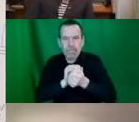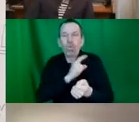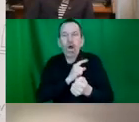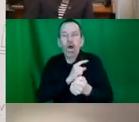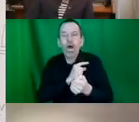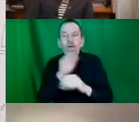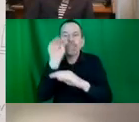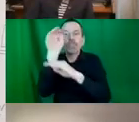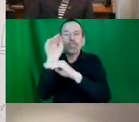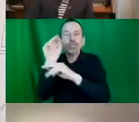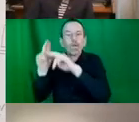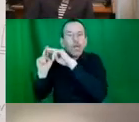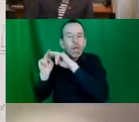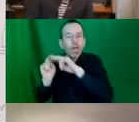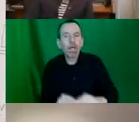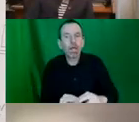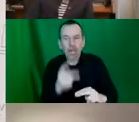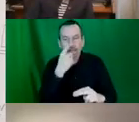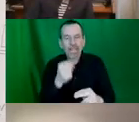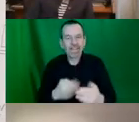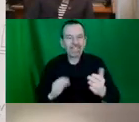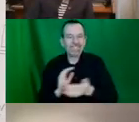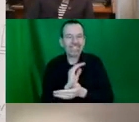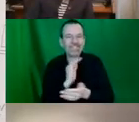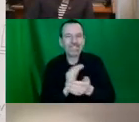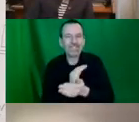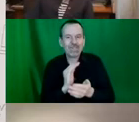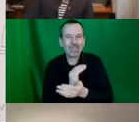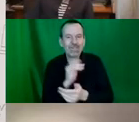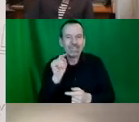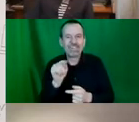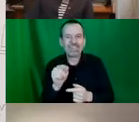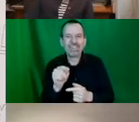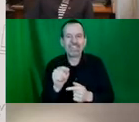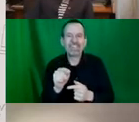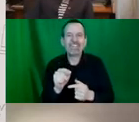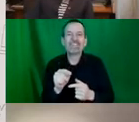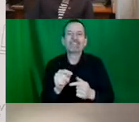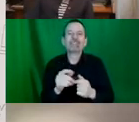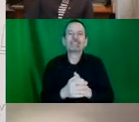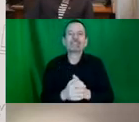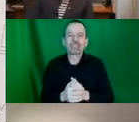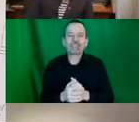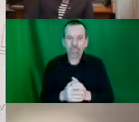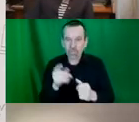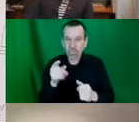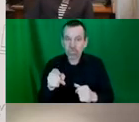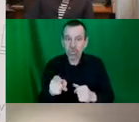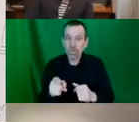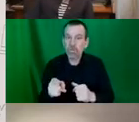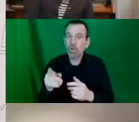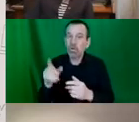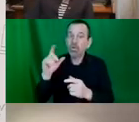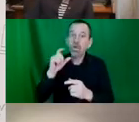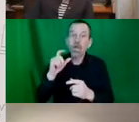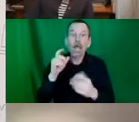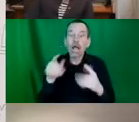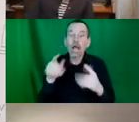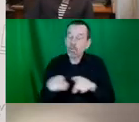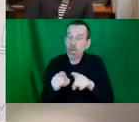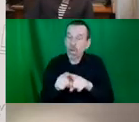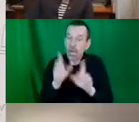a conservator, we are responsible for the care of cultural heritage from the object or collection in question to the environment in which it